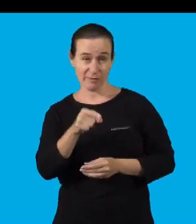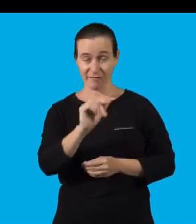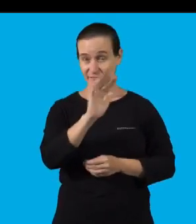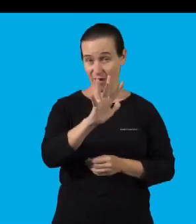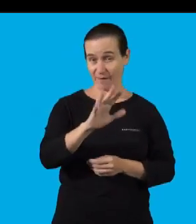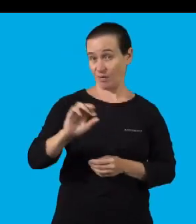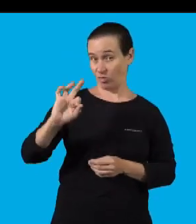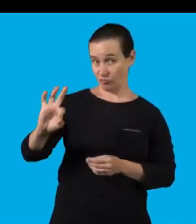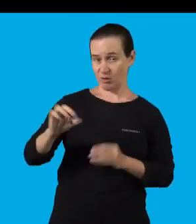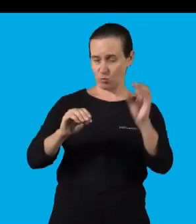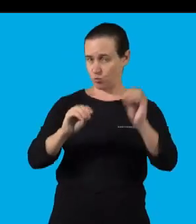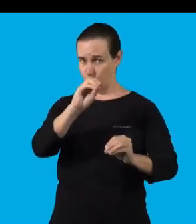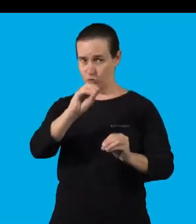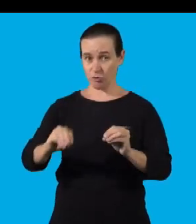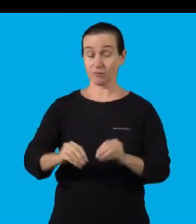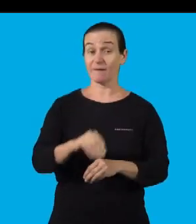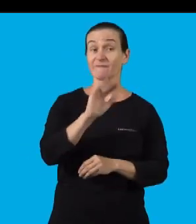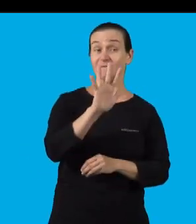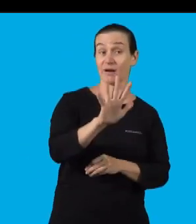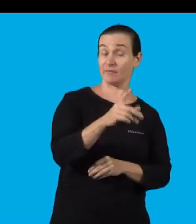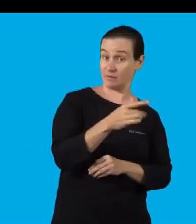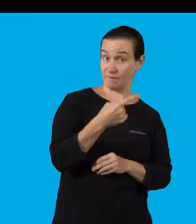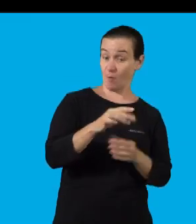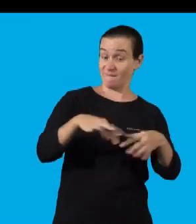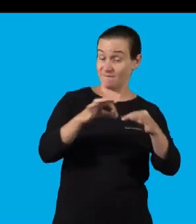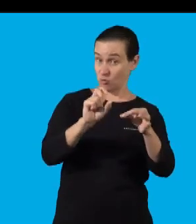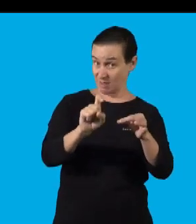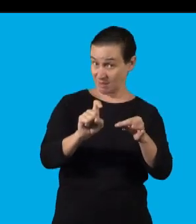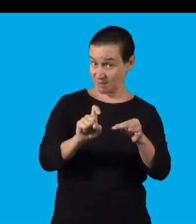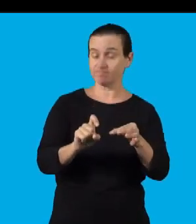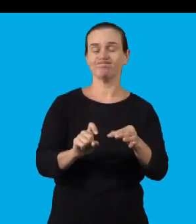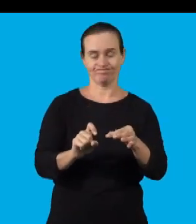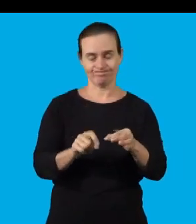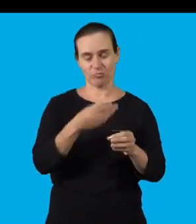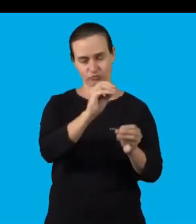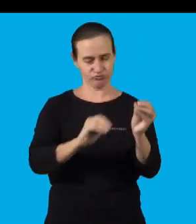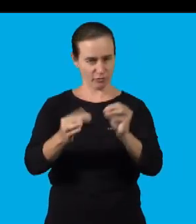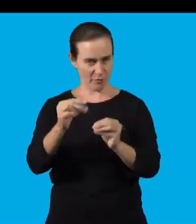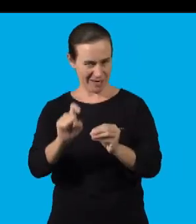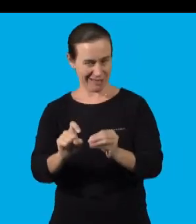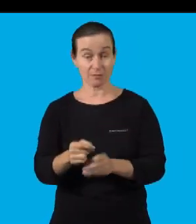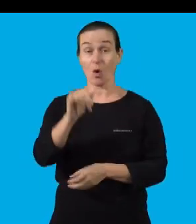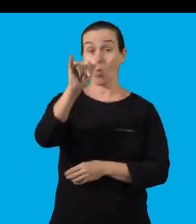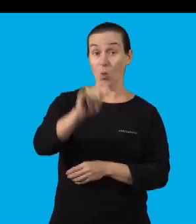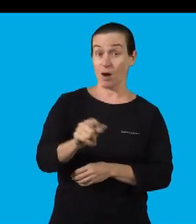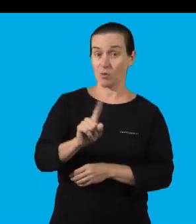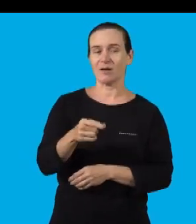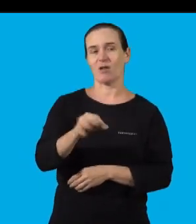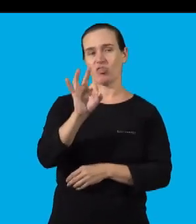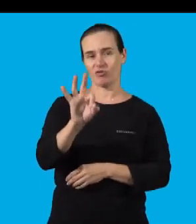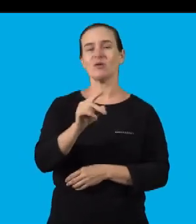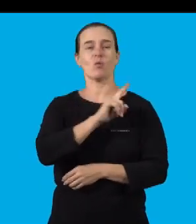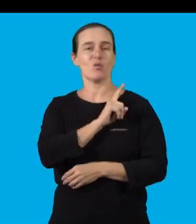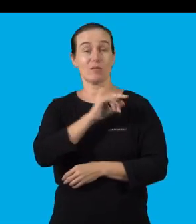5 and 3. The 5 is the value of x, that's why we've substituted into the value of x, and y is 3, that's why